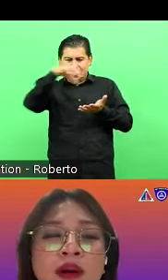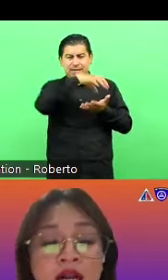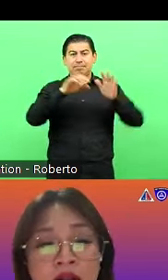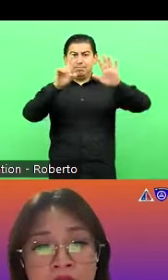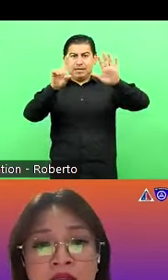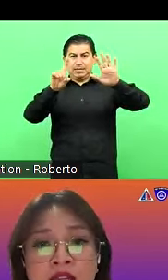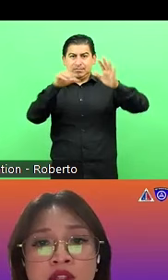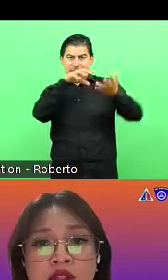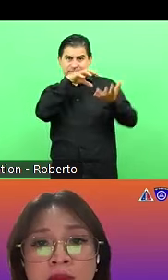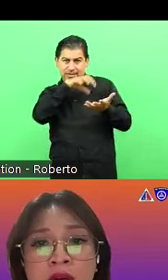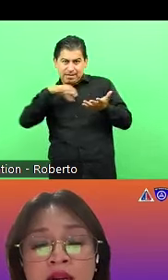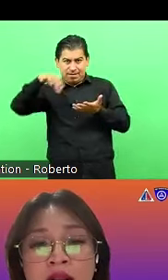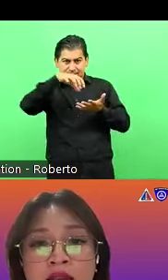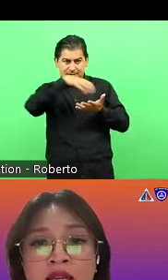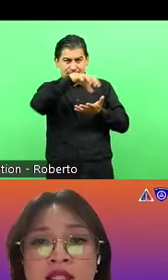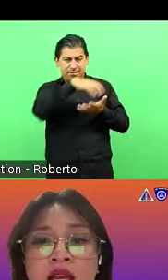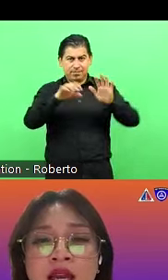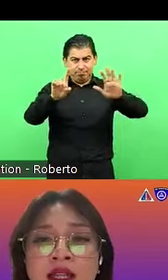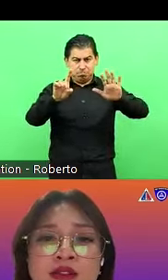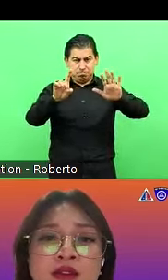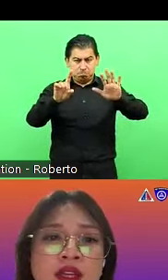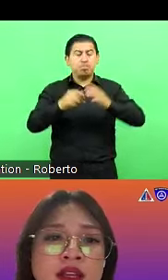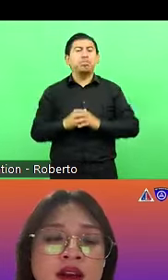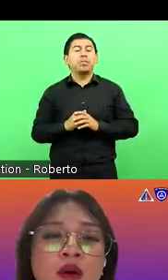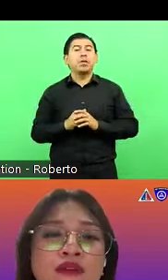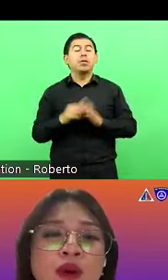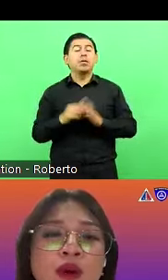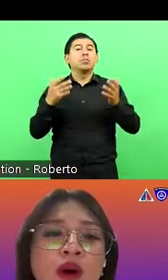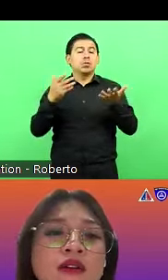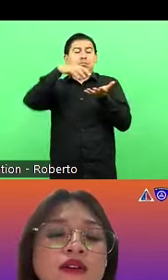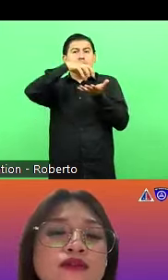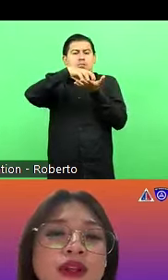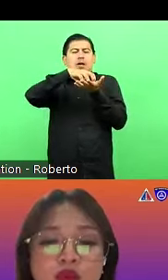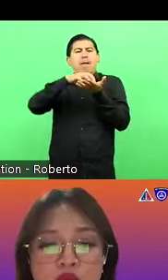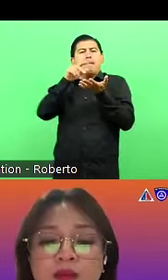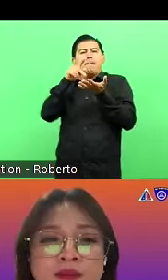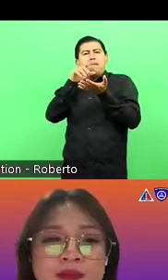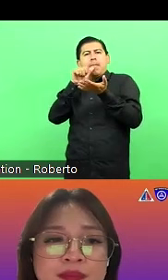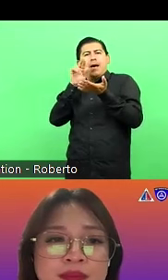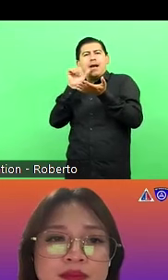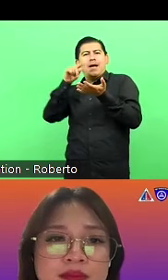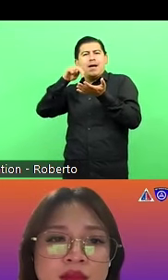the barangay. So the barangays in Quezon City are over 142.